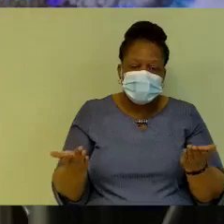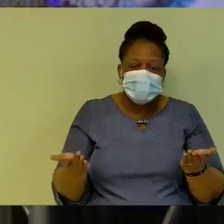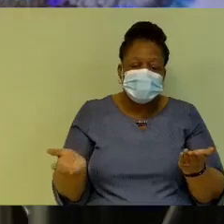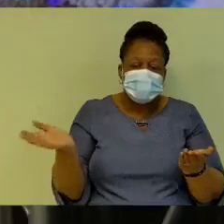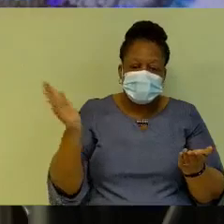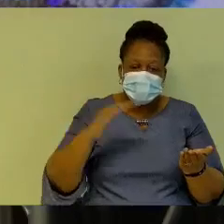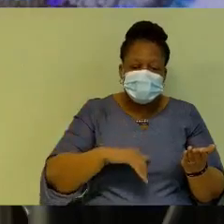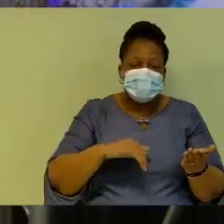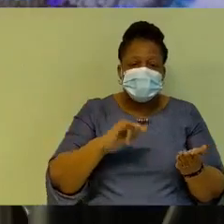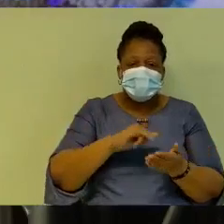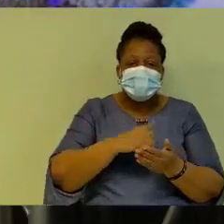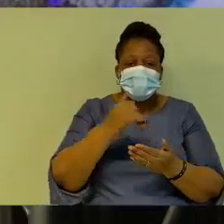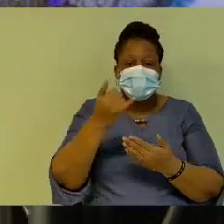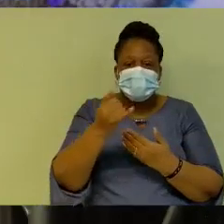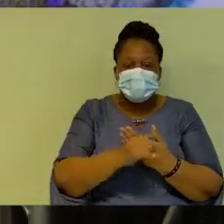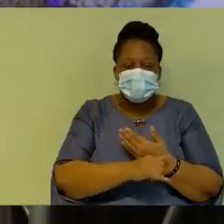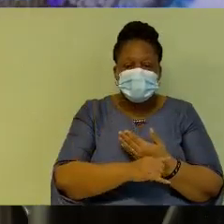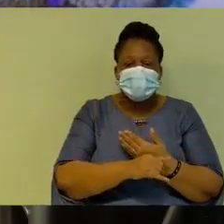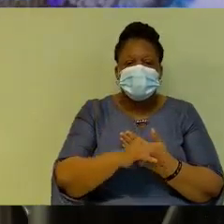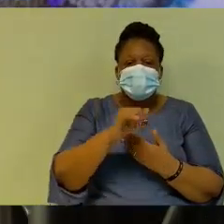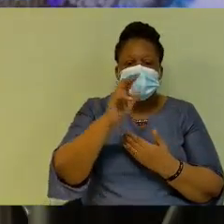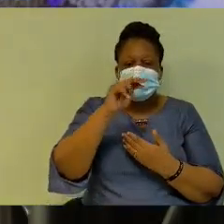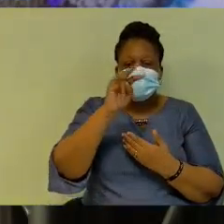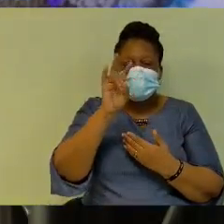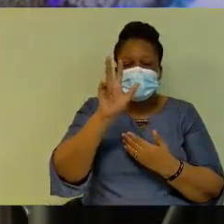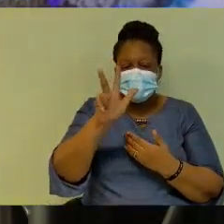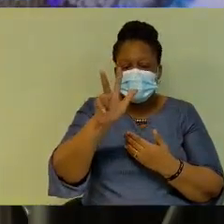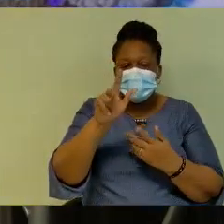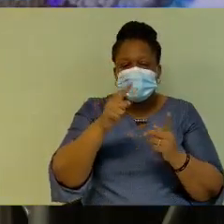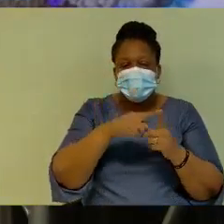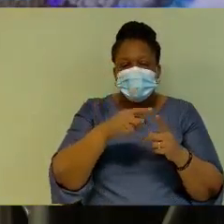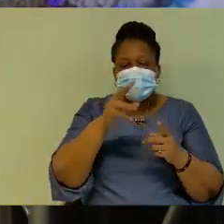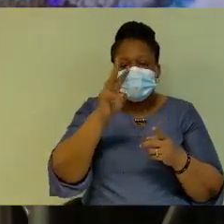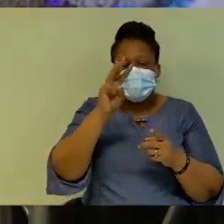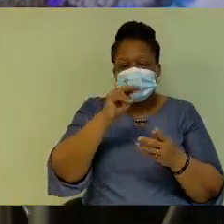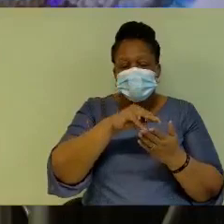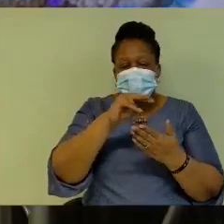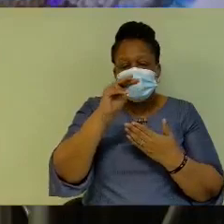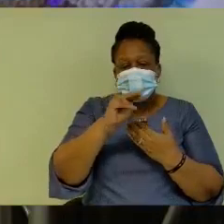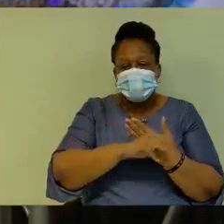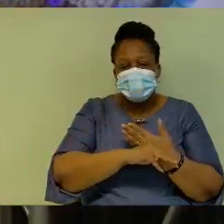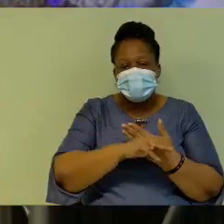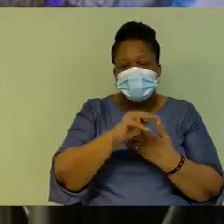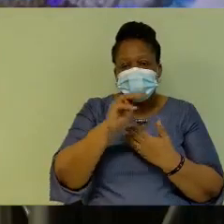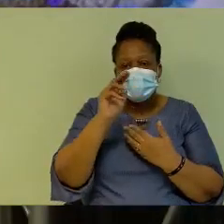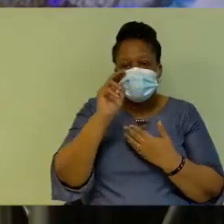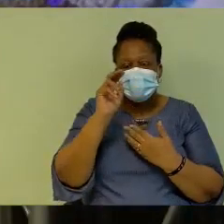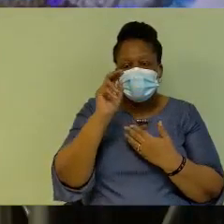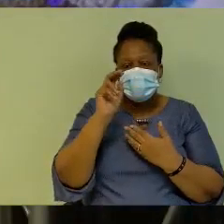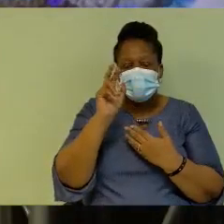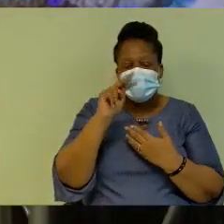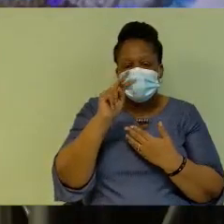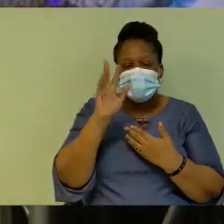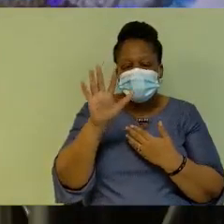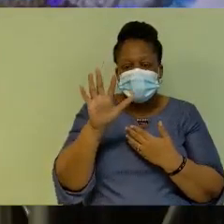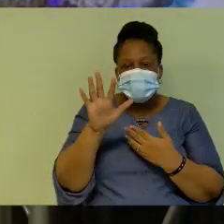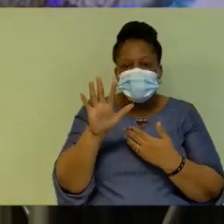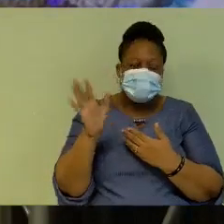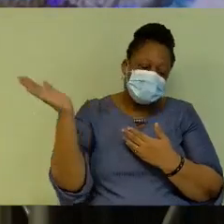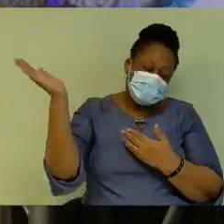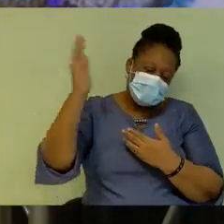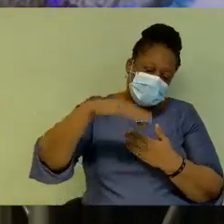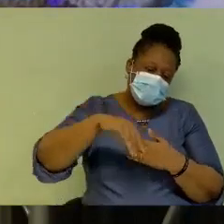23rd and March the 25th, they were predominantly tourists. They were coming from hotspots,